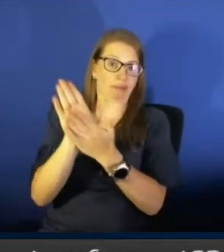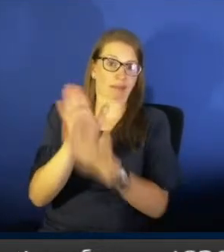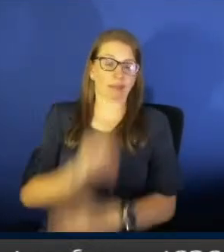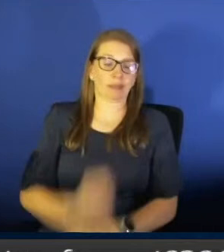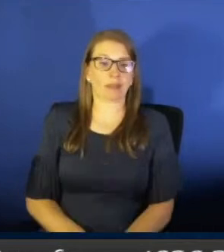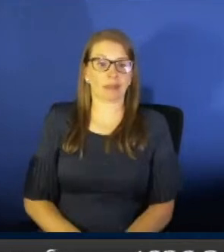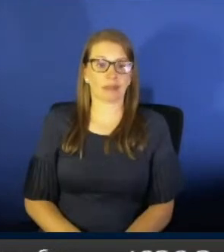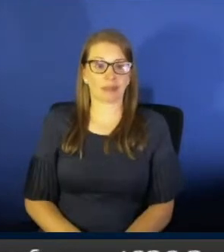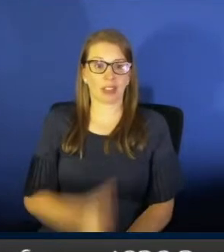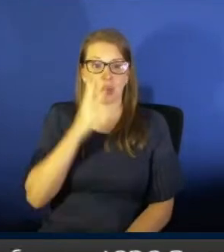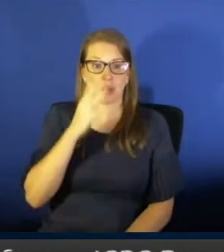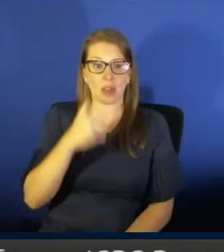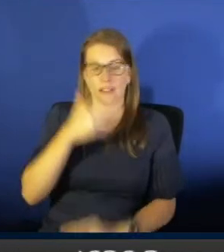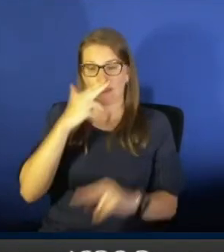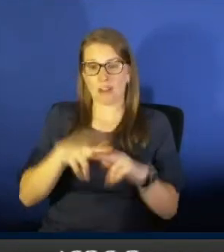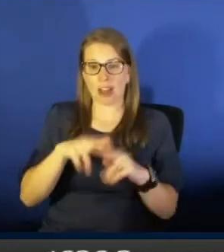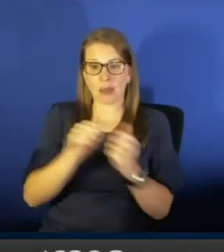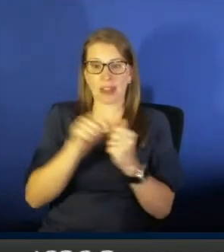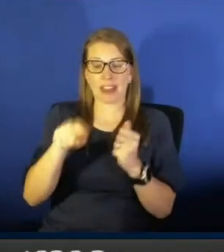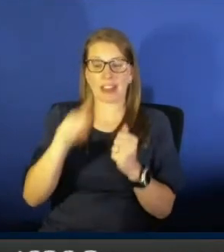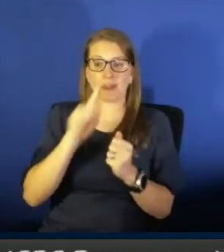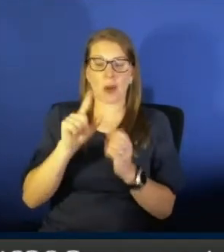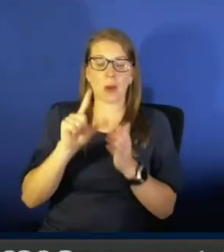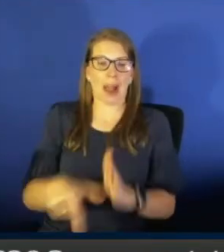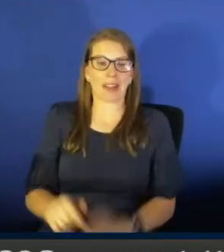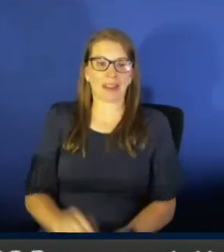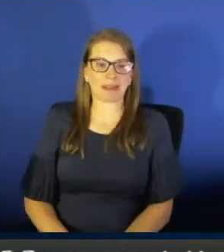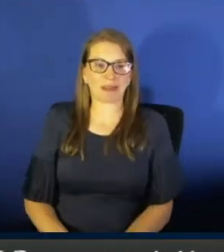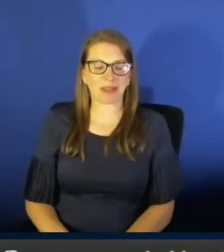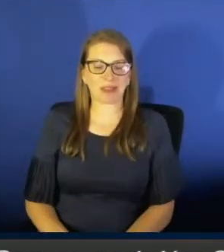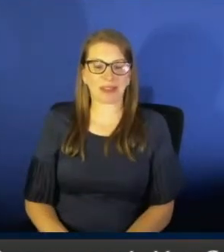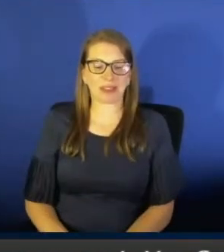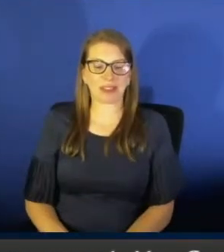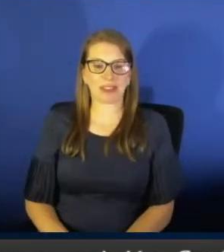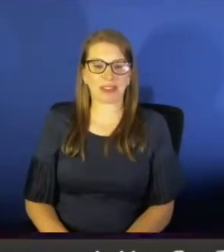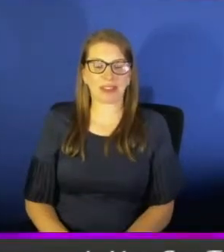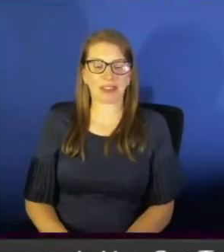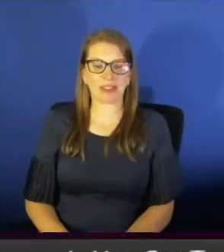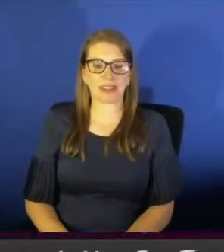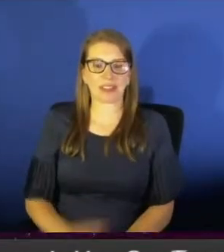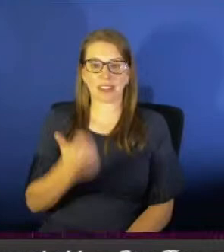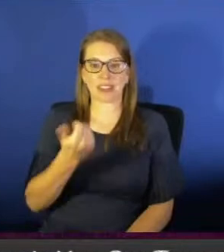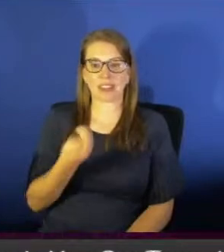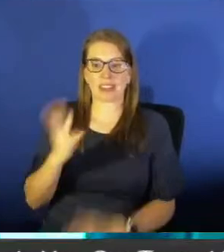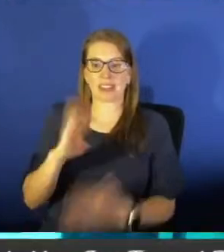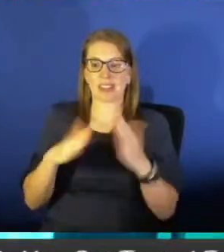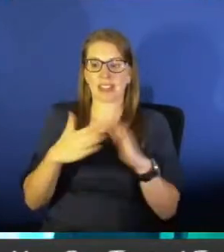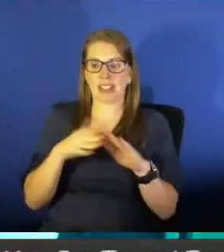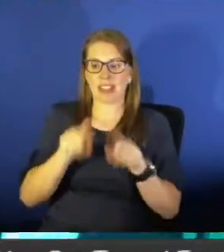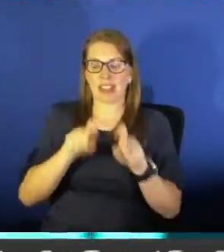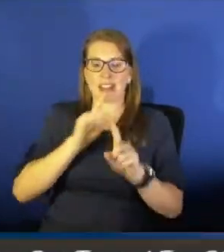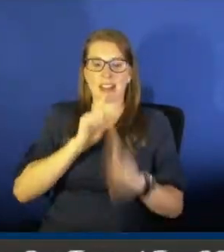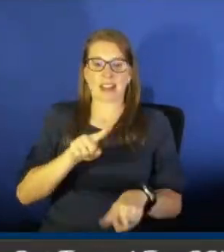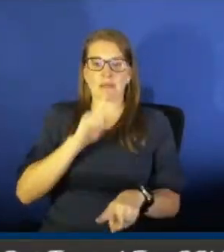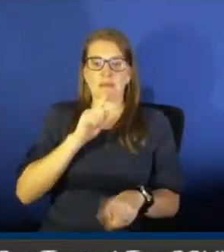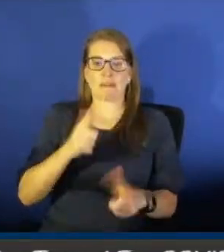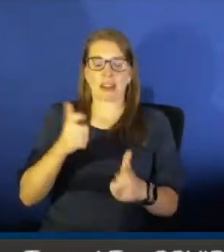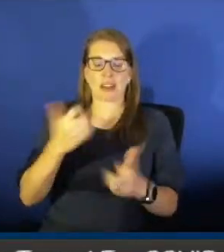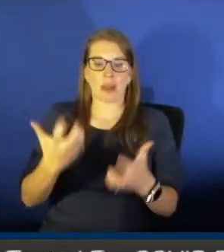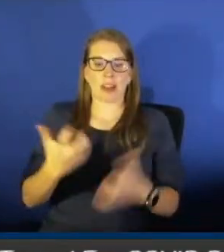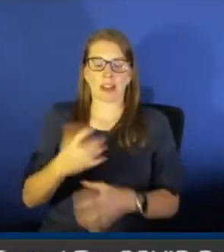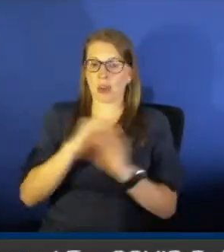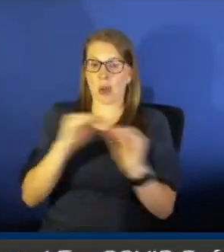this for a little while. Oh, good. Okay, good. Yeah. We have got a few community questions that I want to get to real quick. No reporters on the